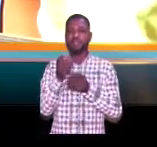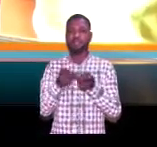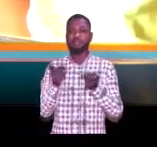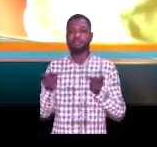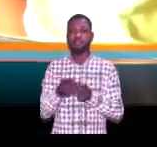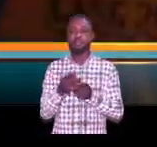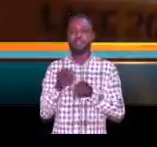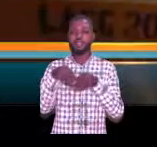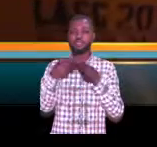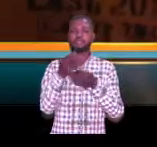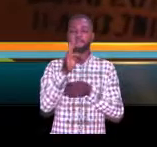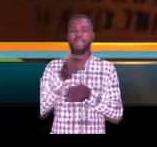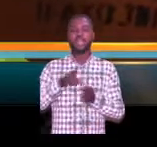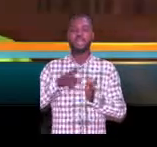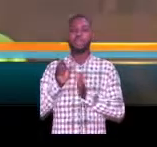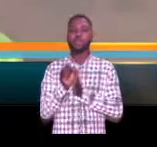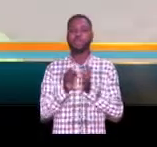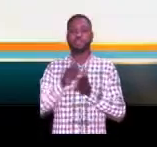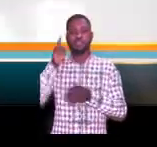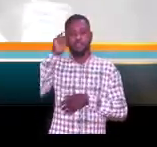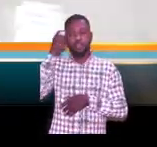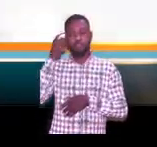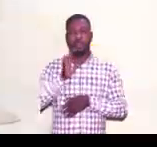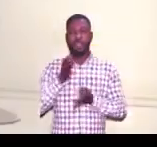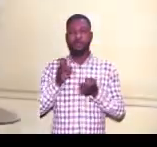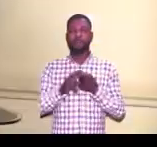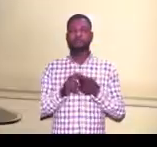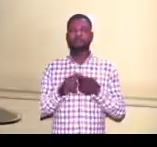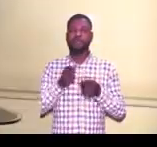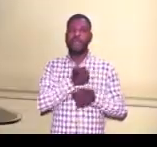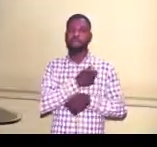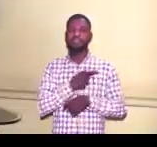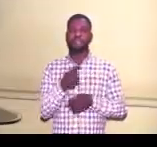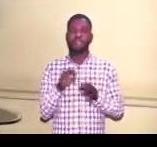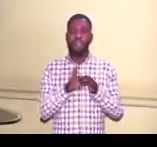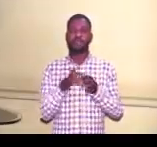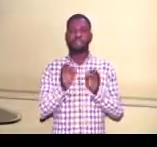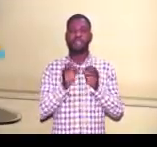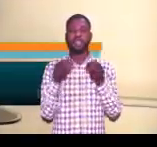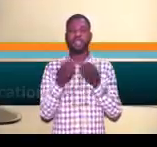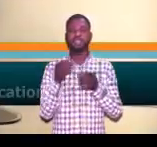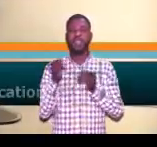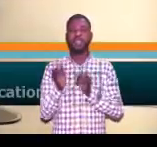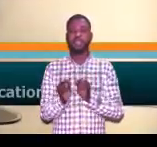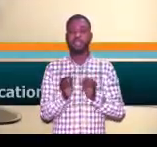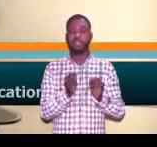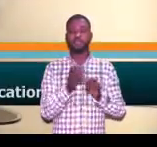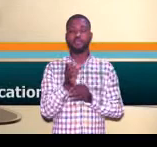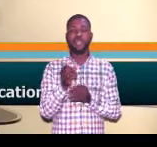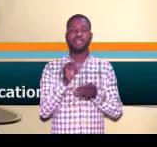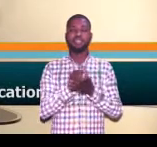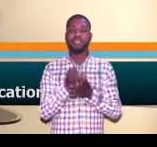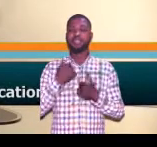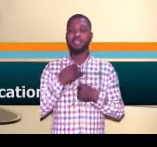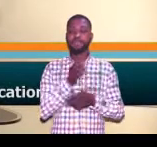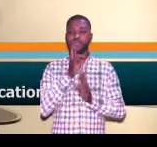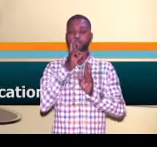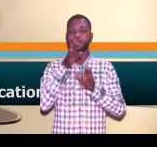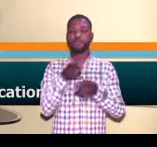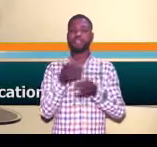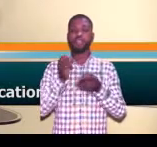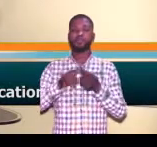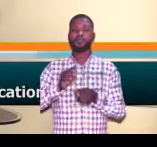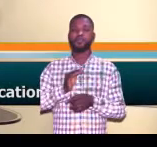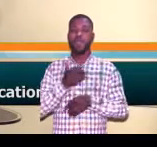platforms initiated by the Lagos State government. I want to appreciate the corporate organizations, individuals